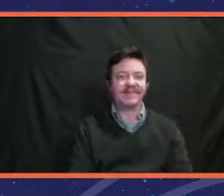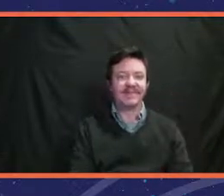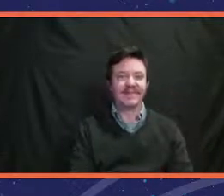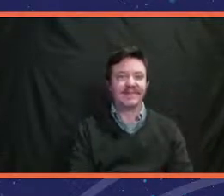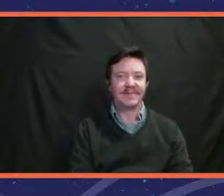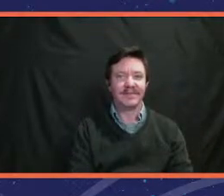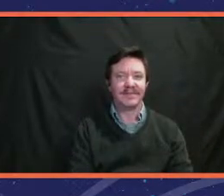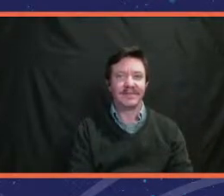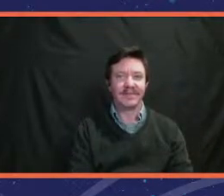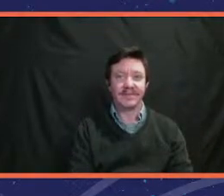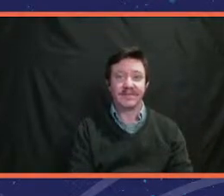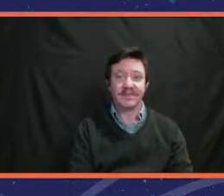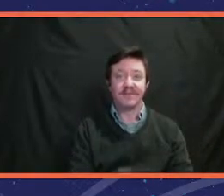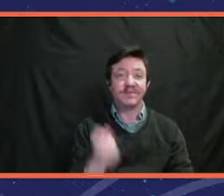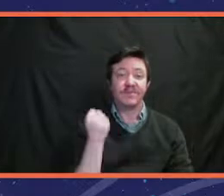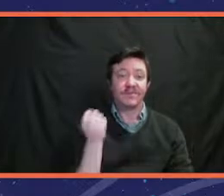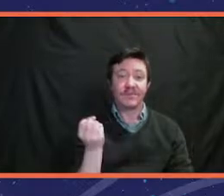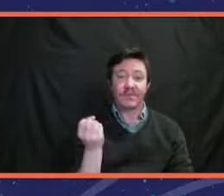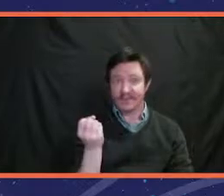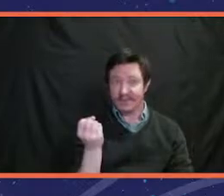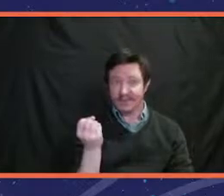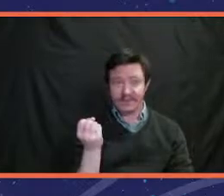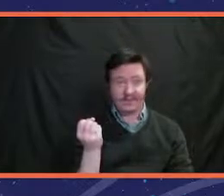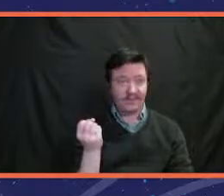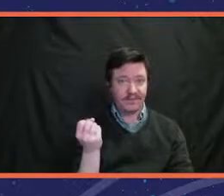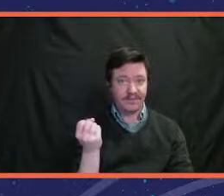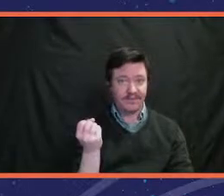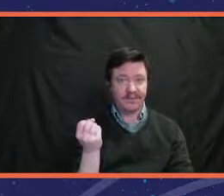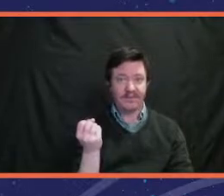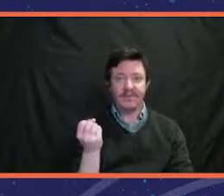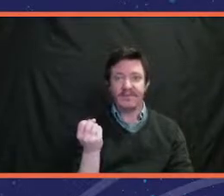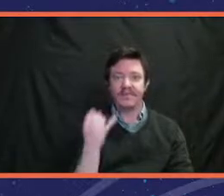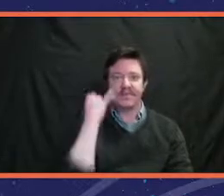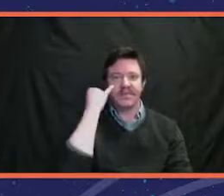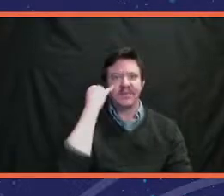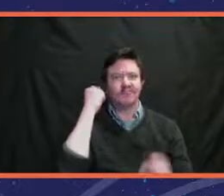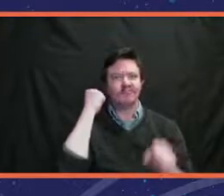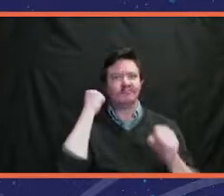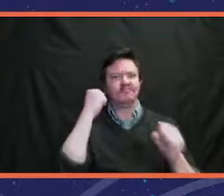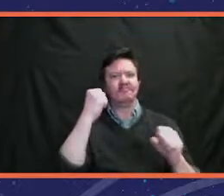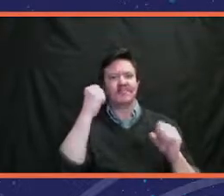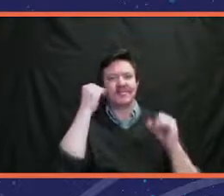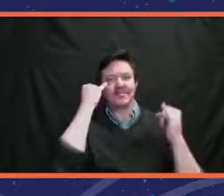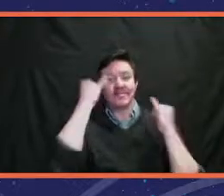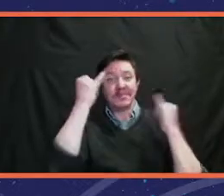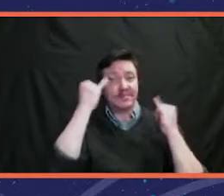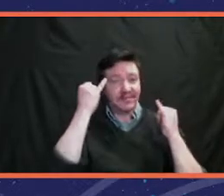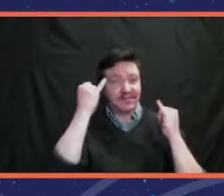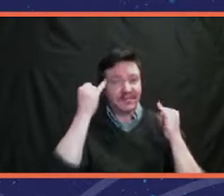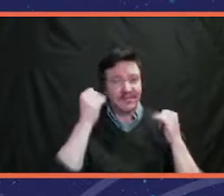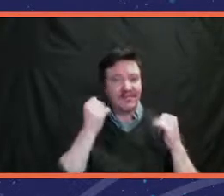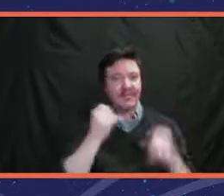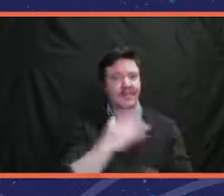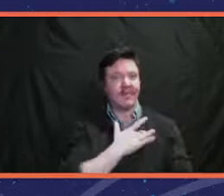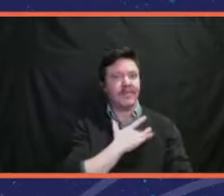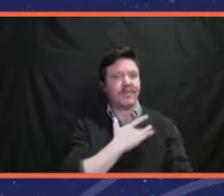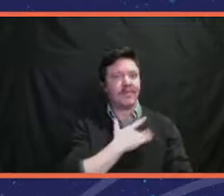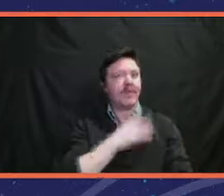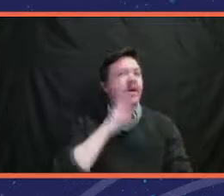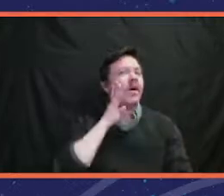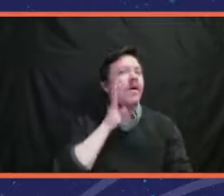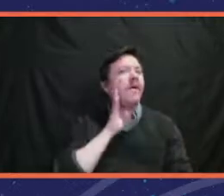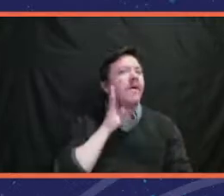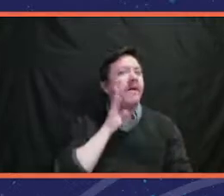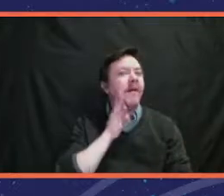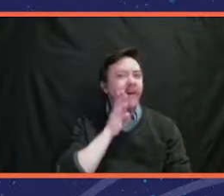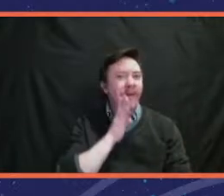So if you have a strong imagination, maybe you're beginning to salivate. Maybe you're beginning to make